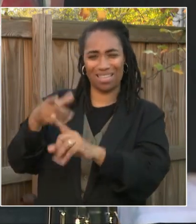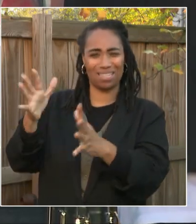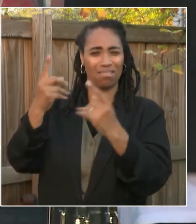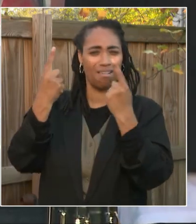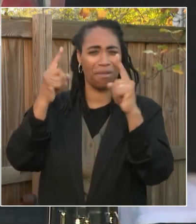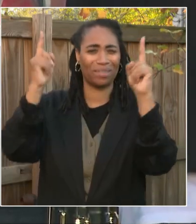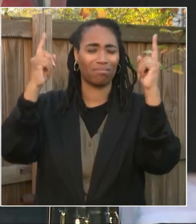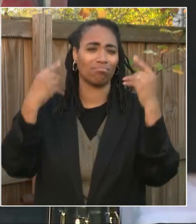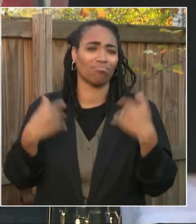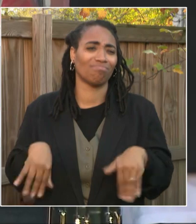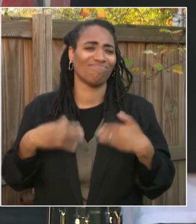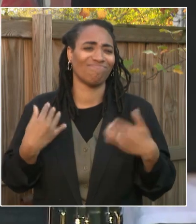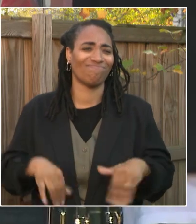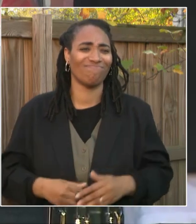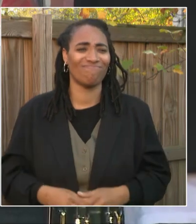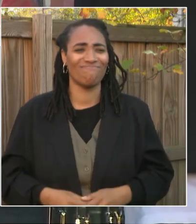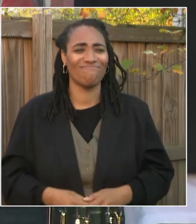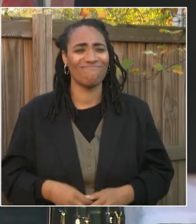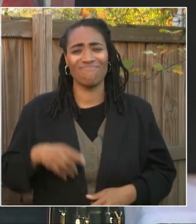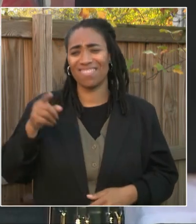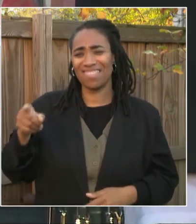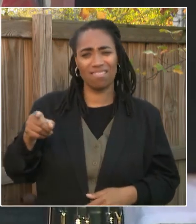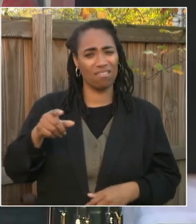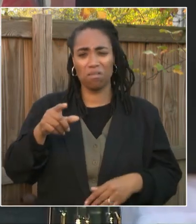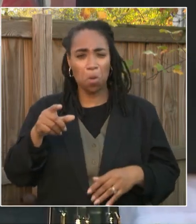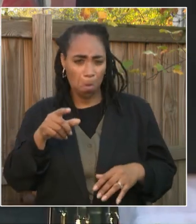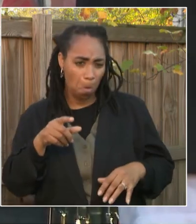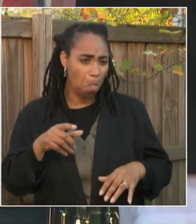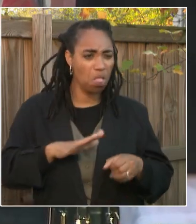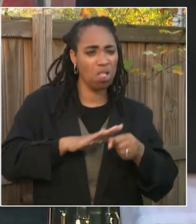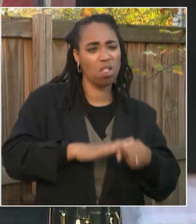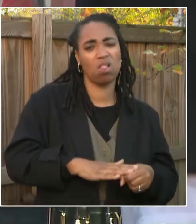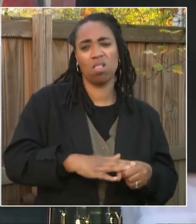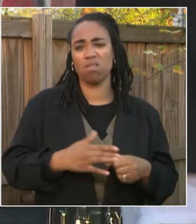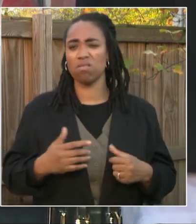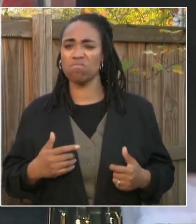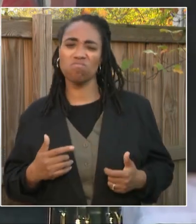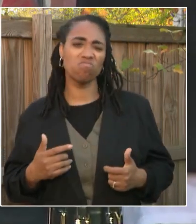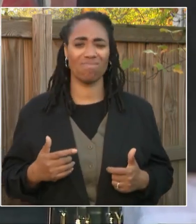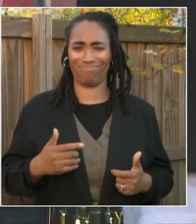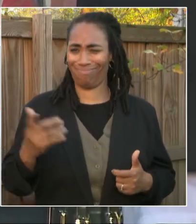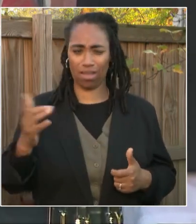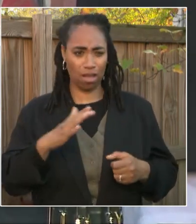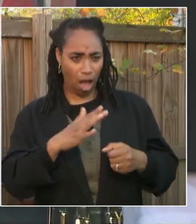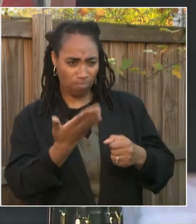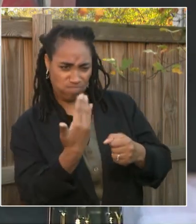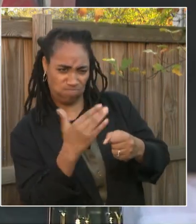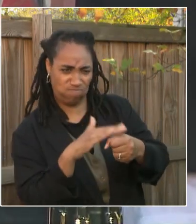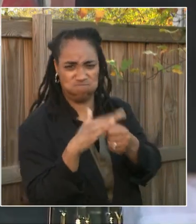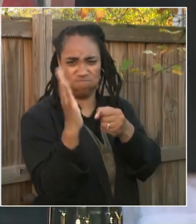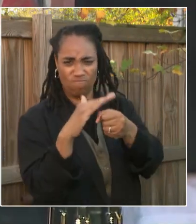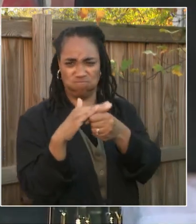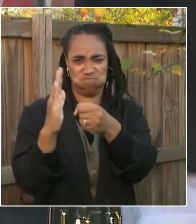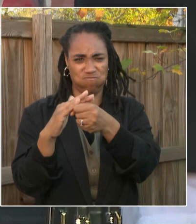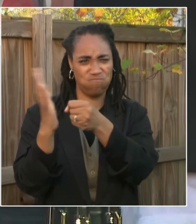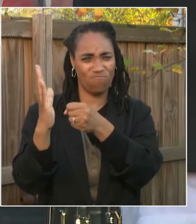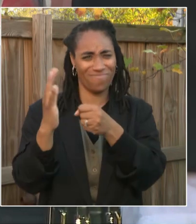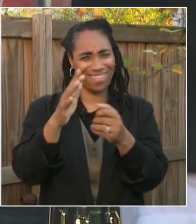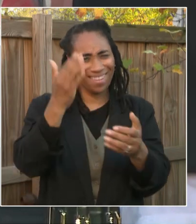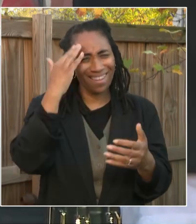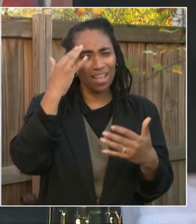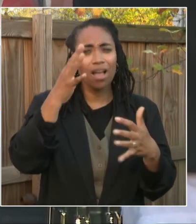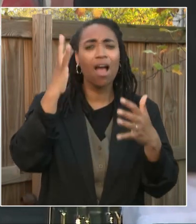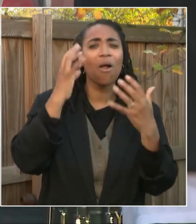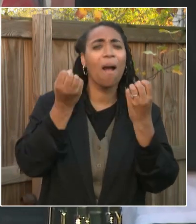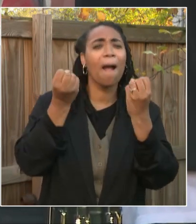gravity. And that is why we're here. If you knew how many cuss outs have happened for us to get here in this moment. And